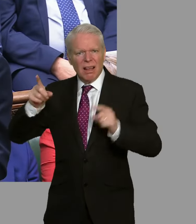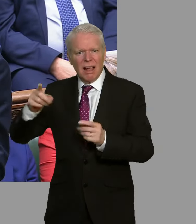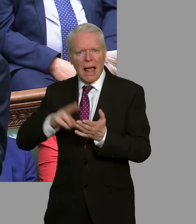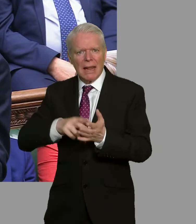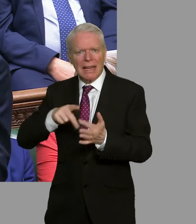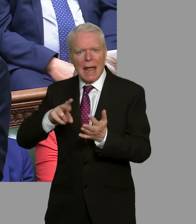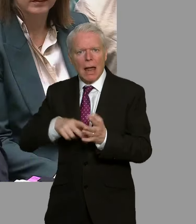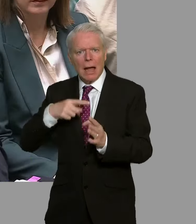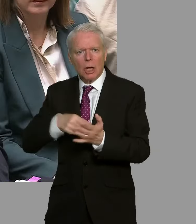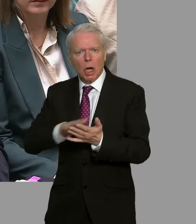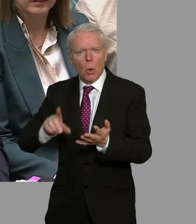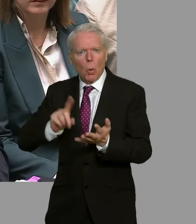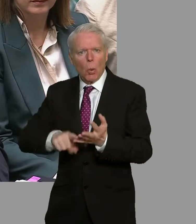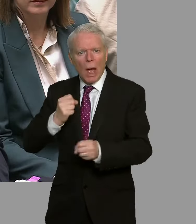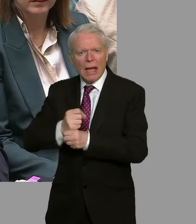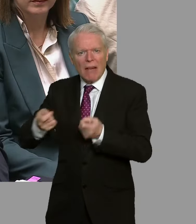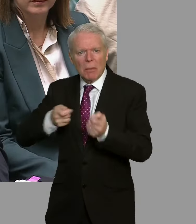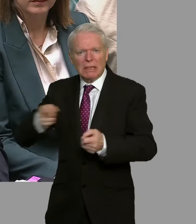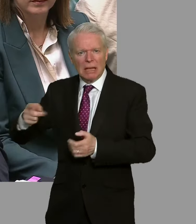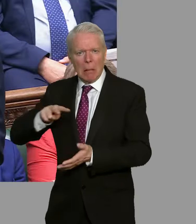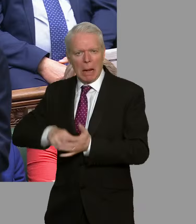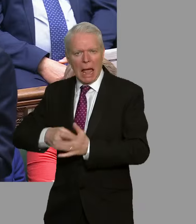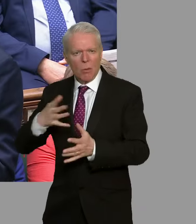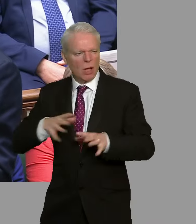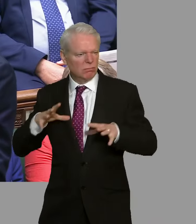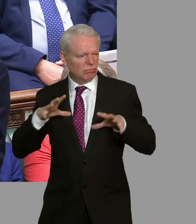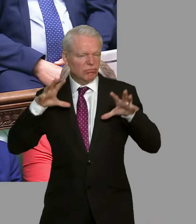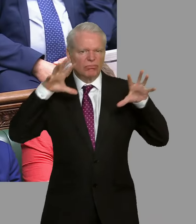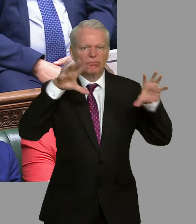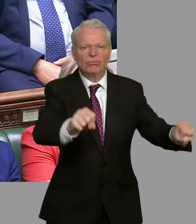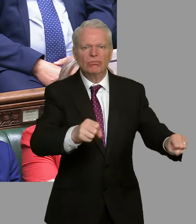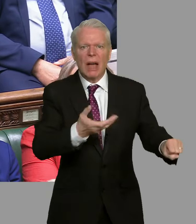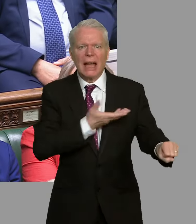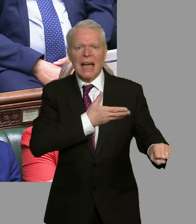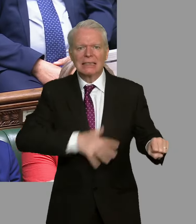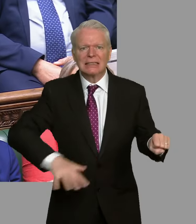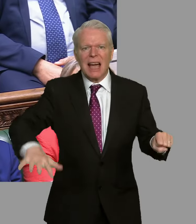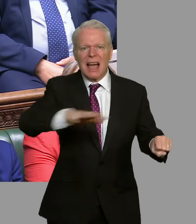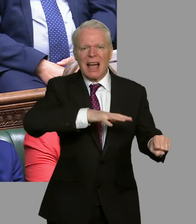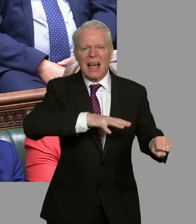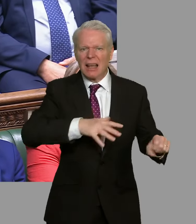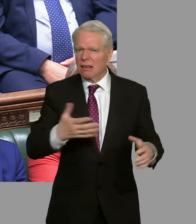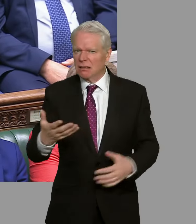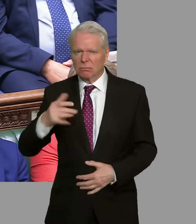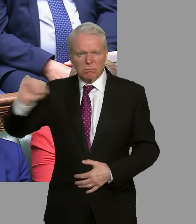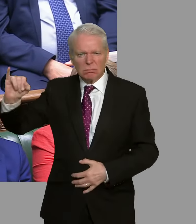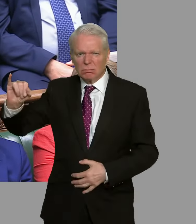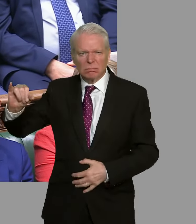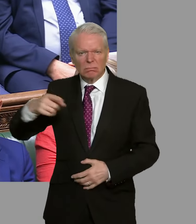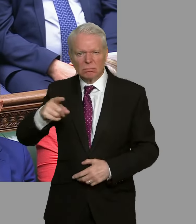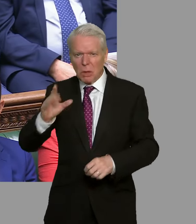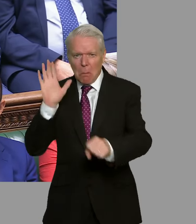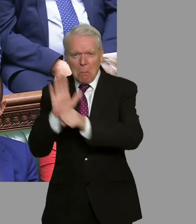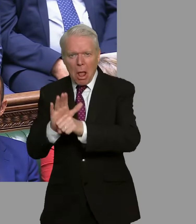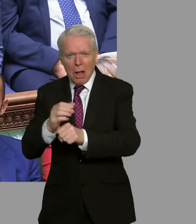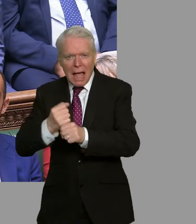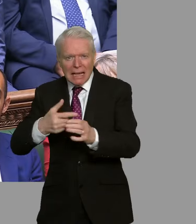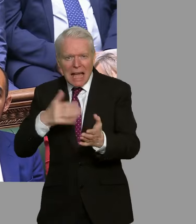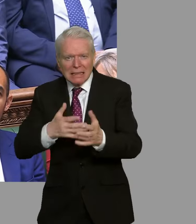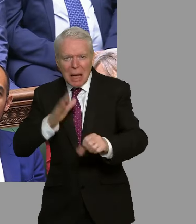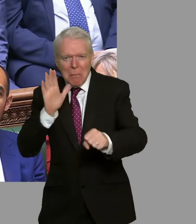Netanyahu proceeds with that escalation. But will he act now and pick up the phone to President Trump for a joint plan